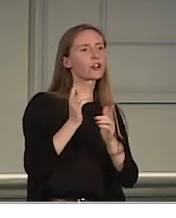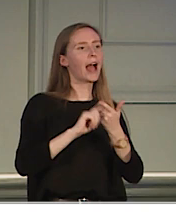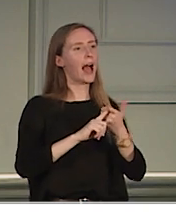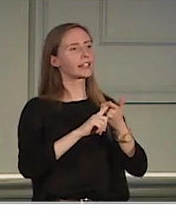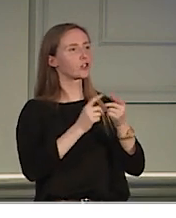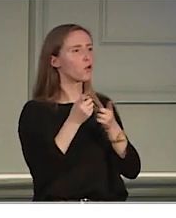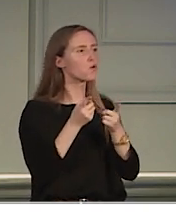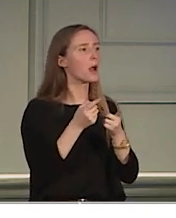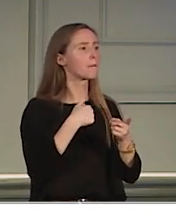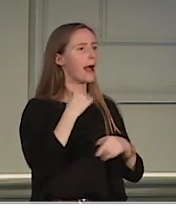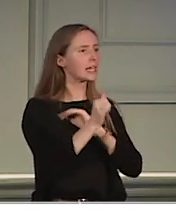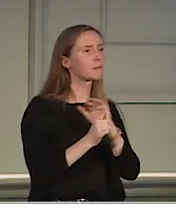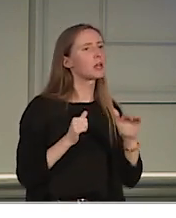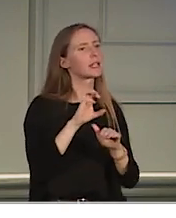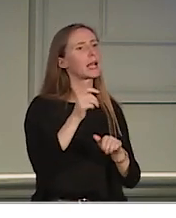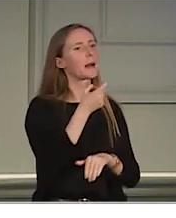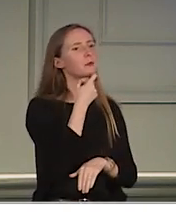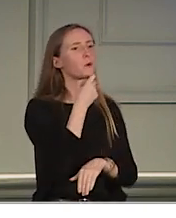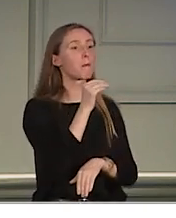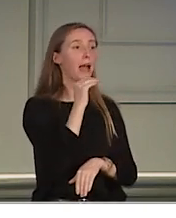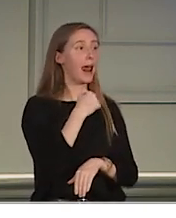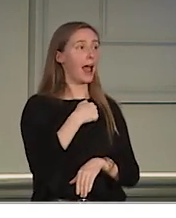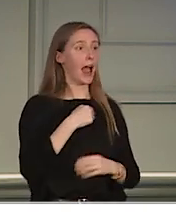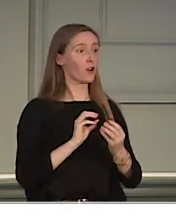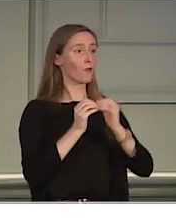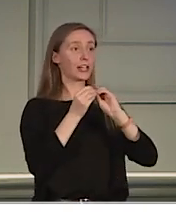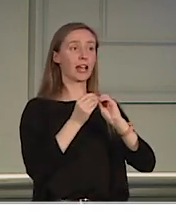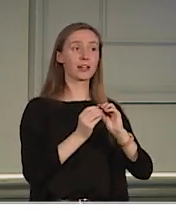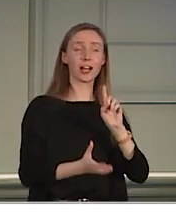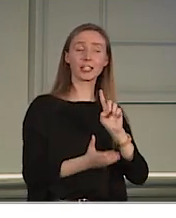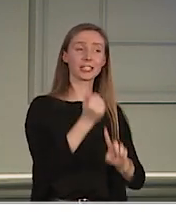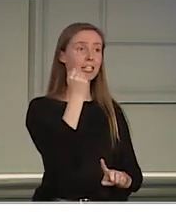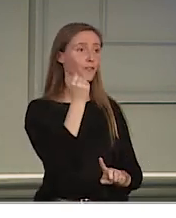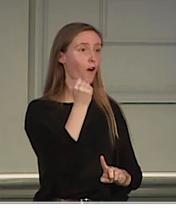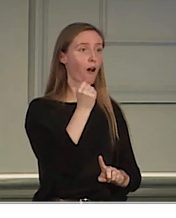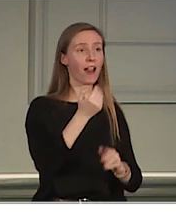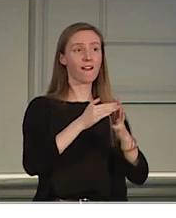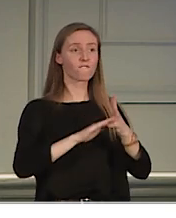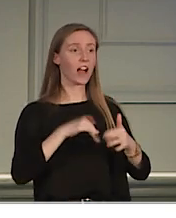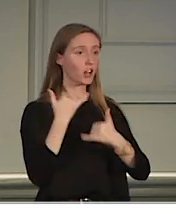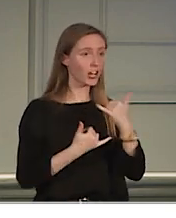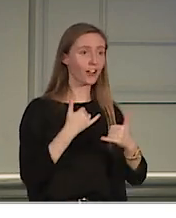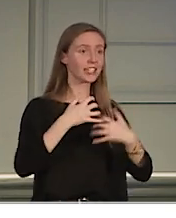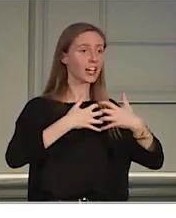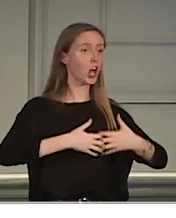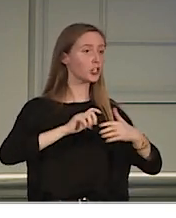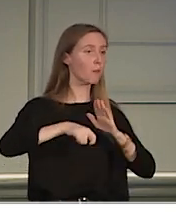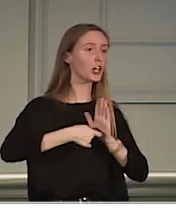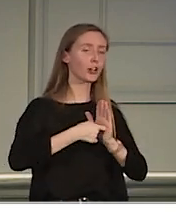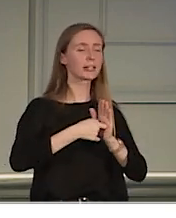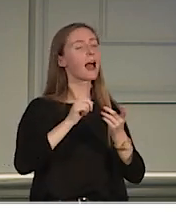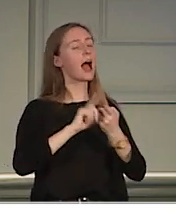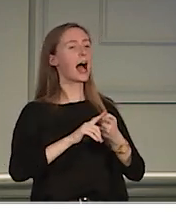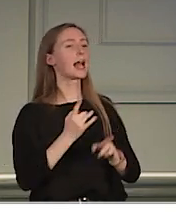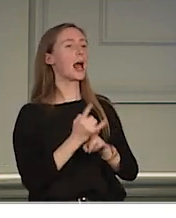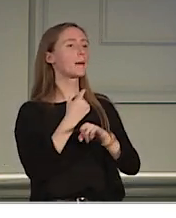My experience with the Capstone resulted in the production of a successful prize-winning senior sophister music technology project, and also it helped to